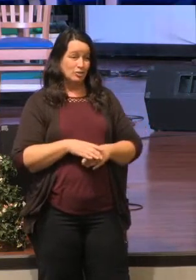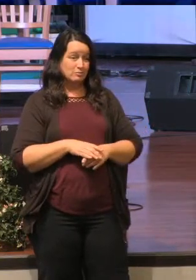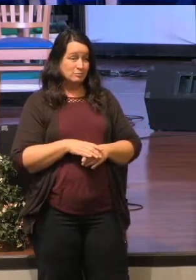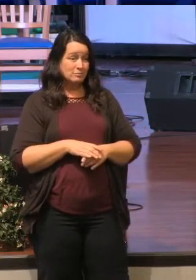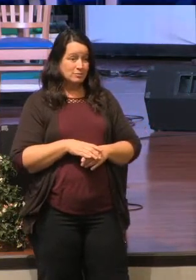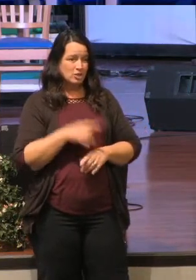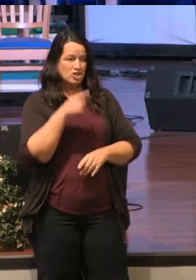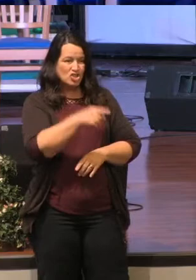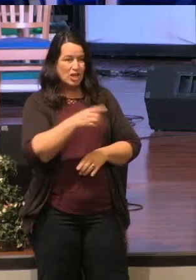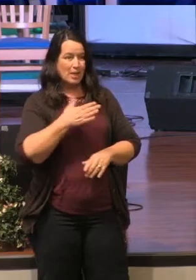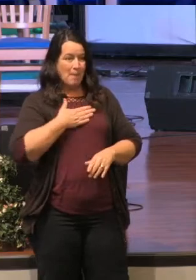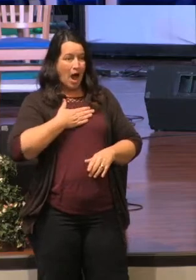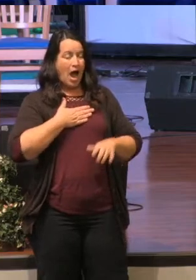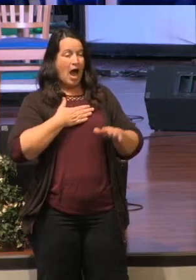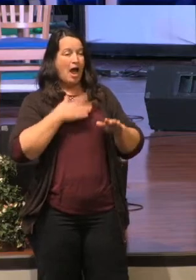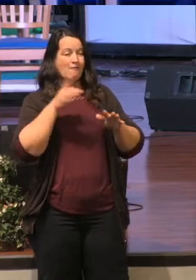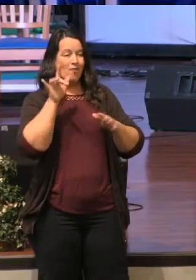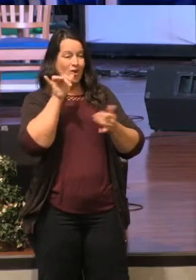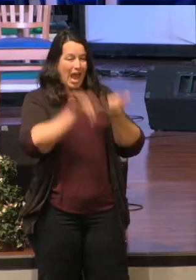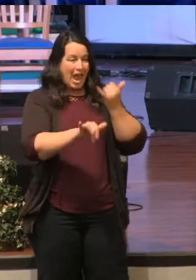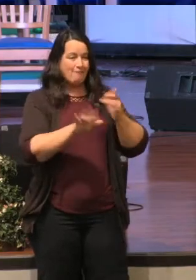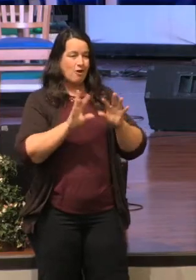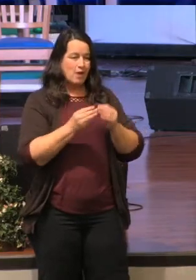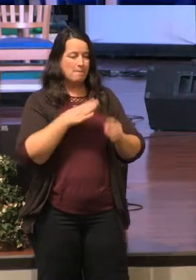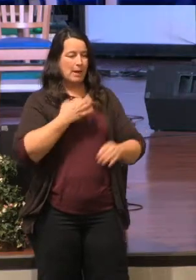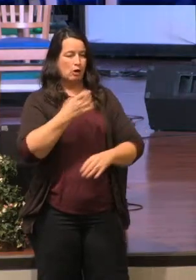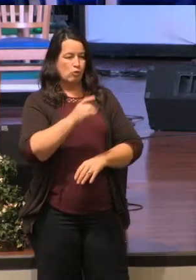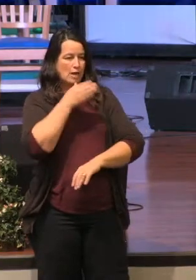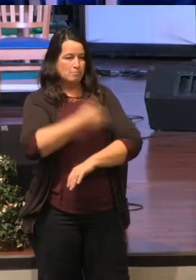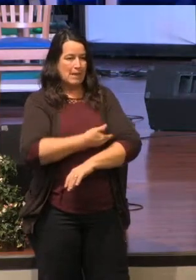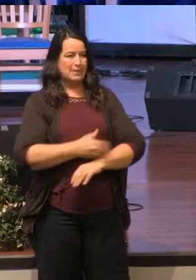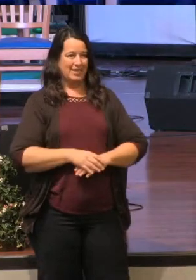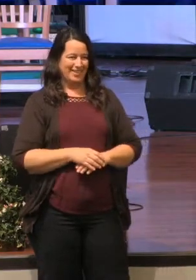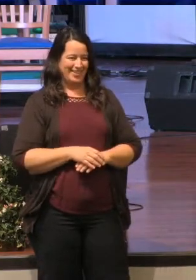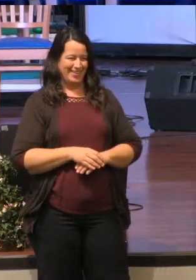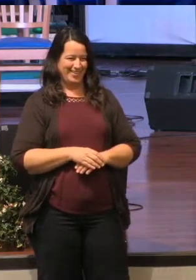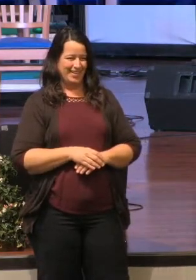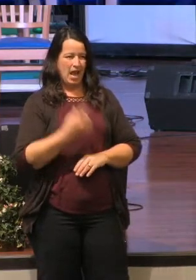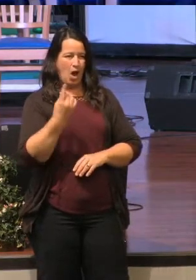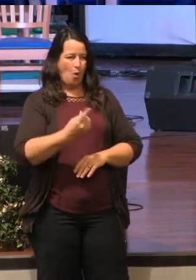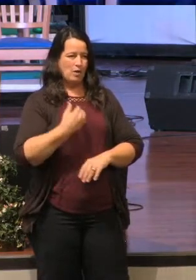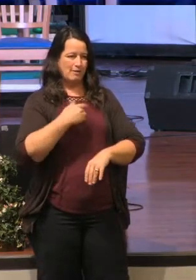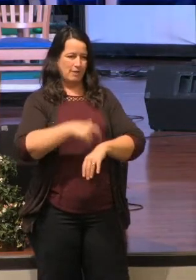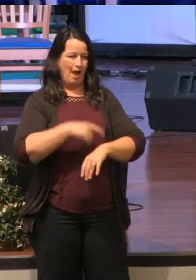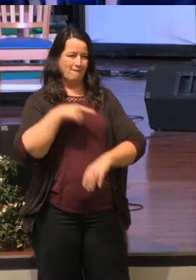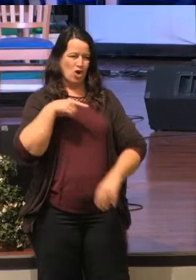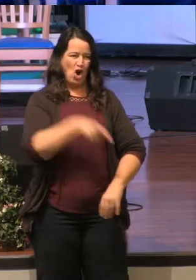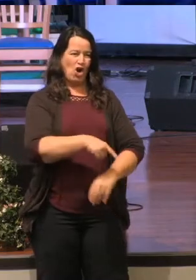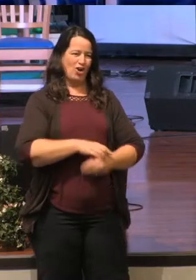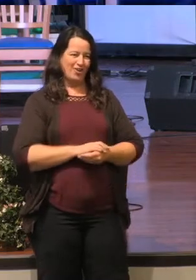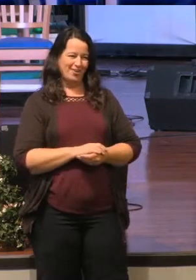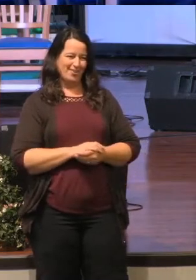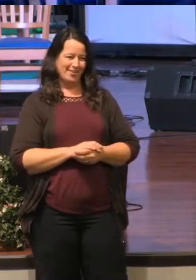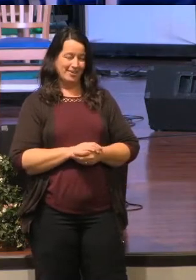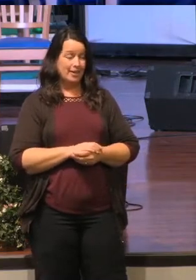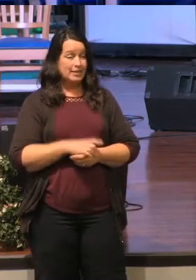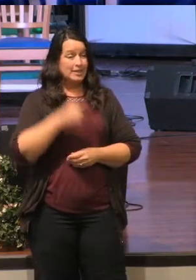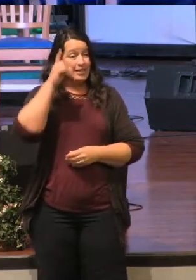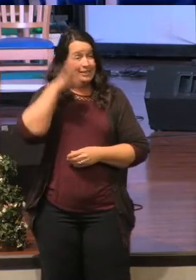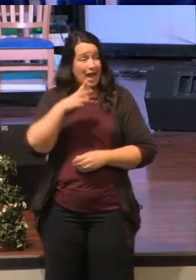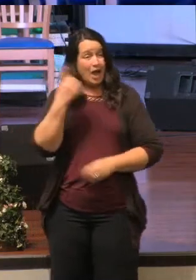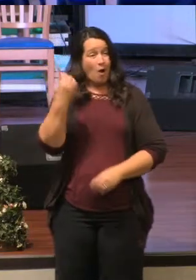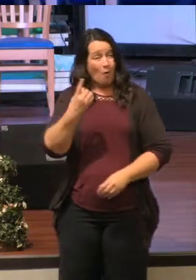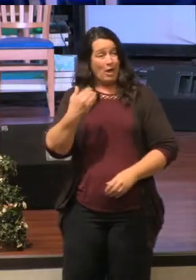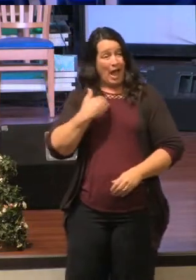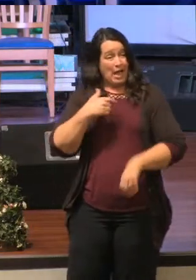Because why? She is in my forever family. That's my grandbaby. I always got time for her. And guess what? God, if